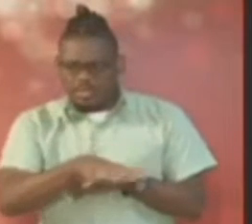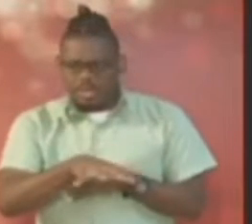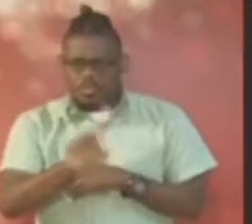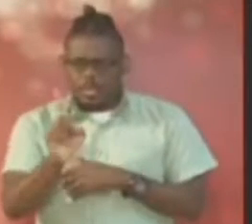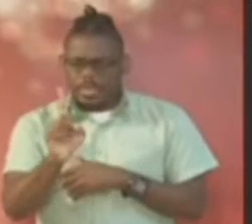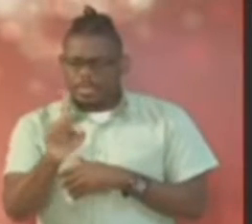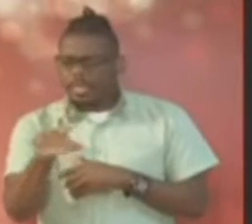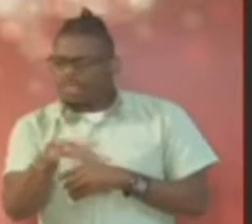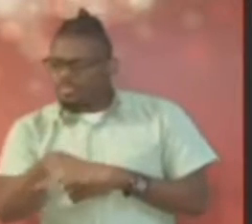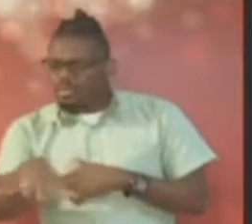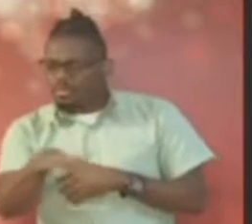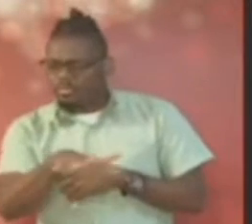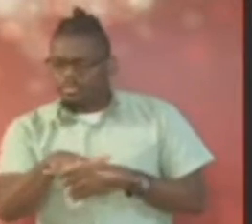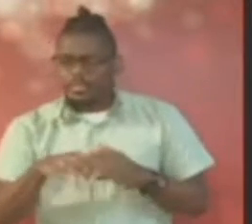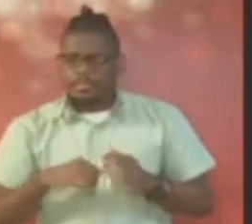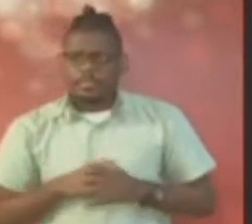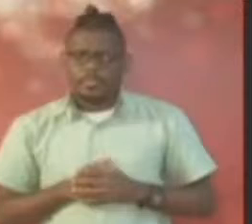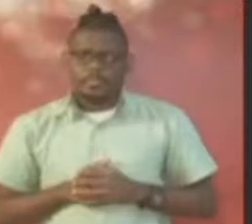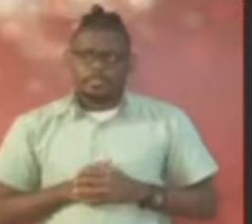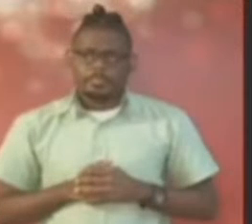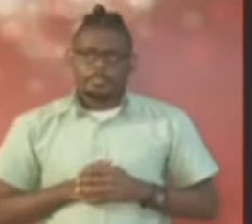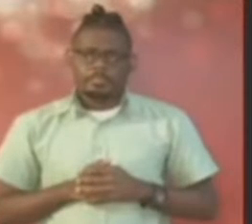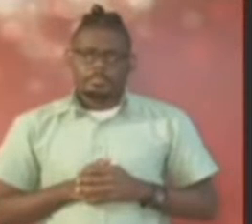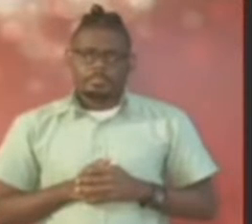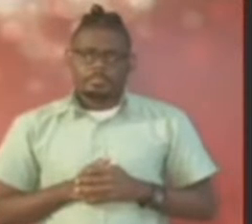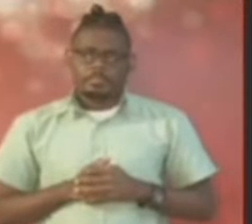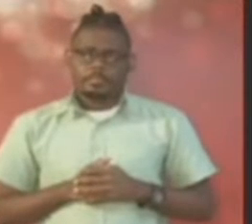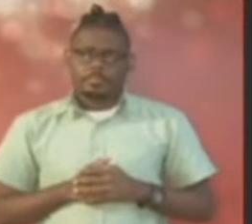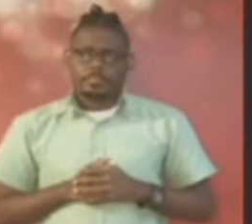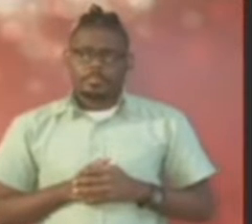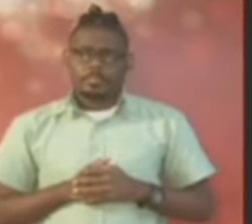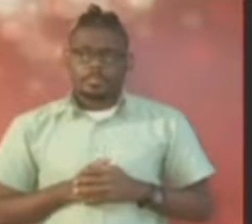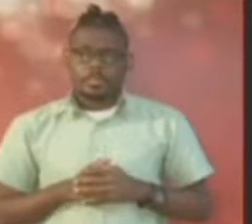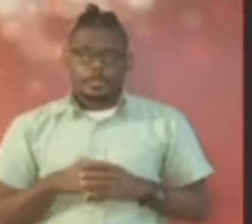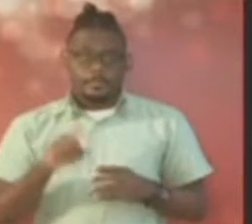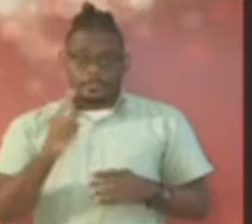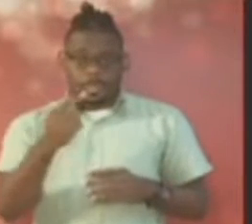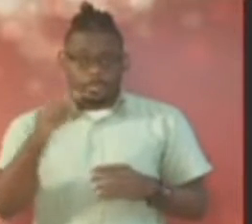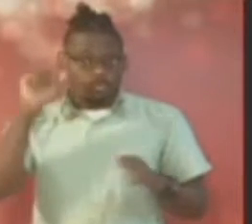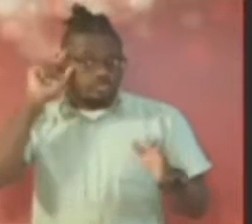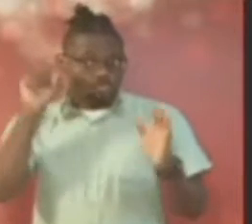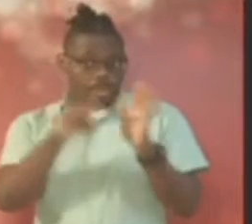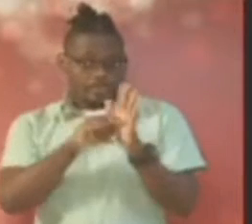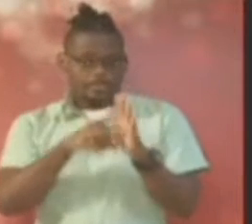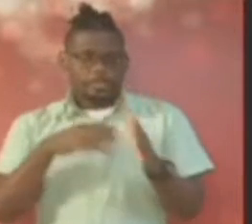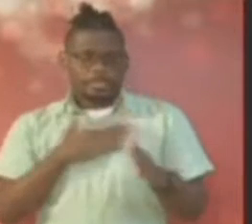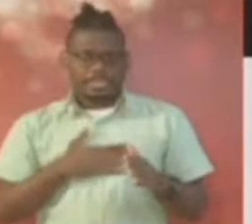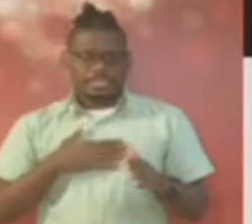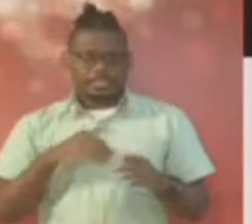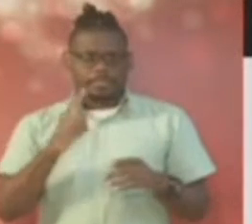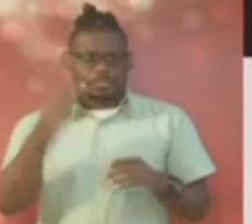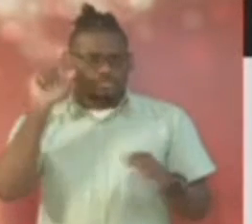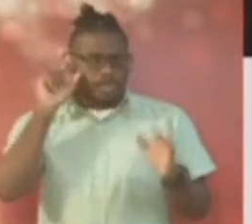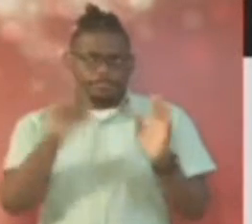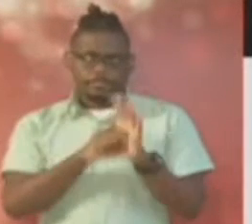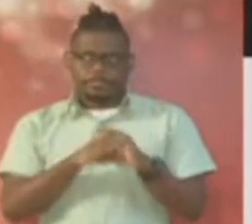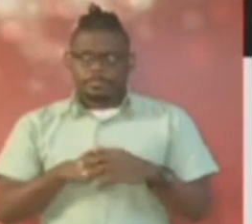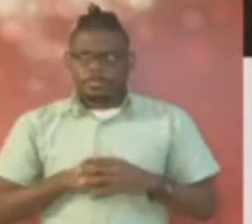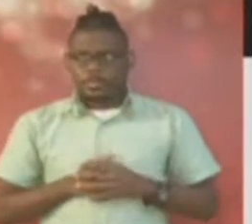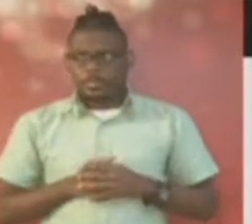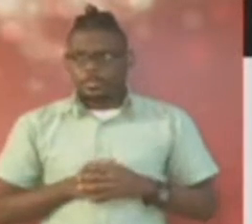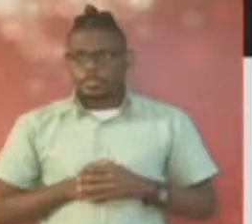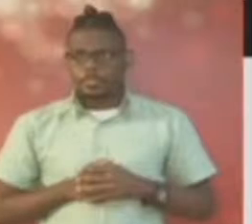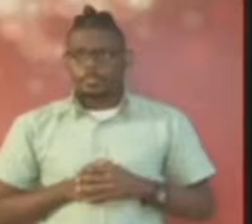demographics is going to be a little briefer. So if we can go to the first slide, we are looking just at the continuation of the